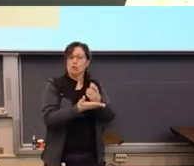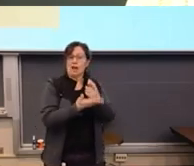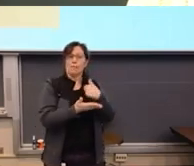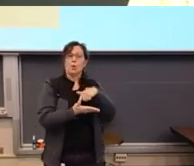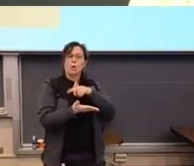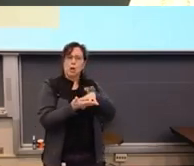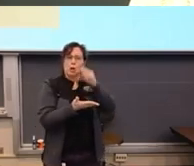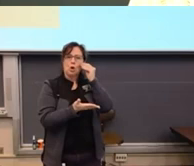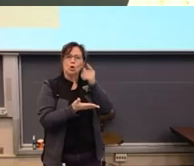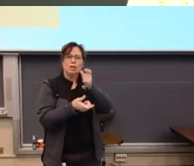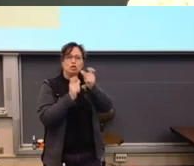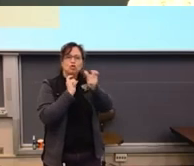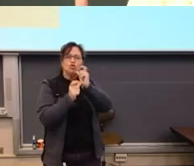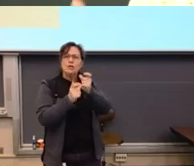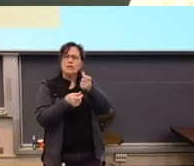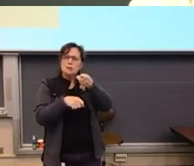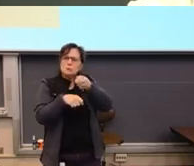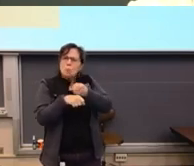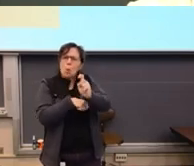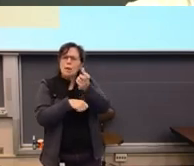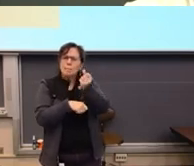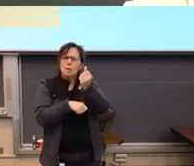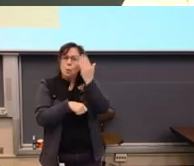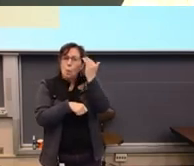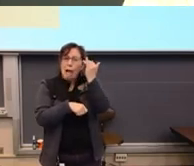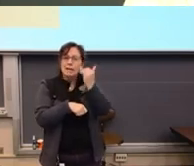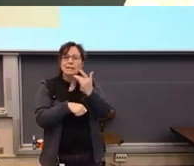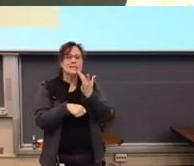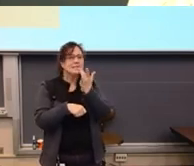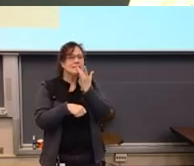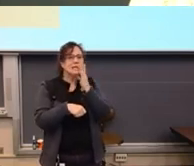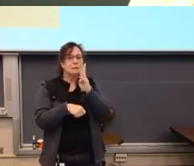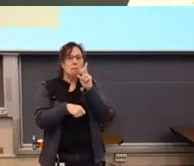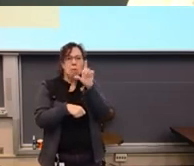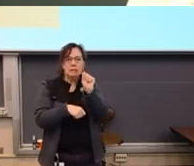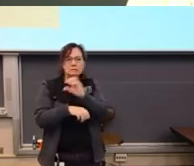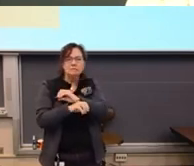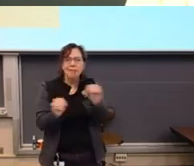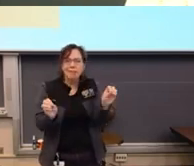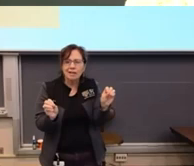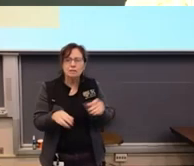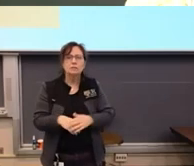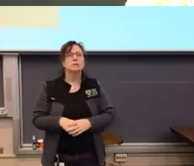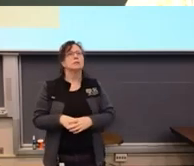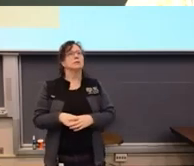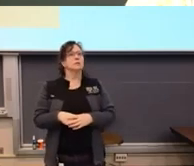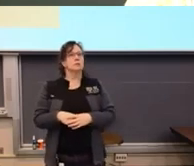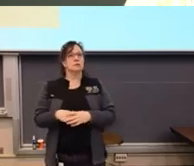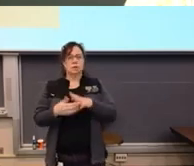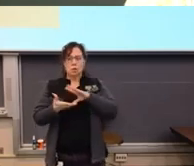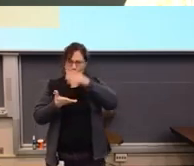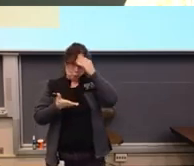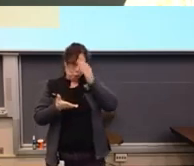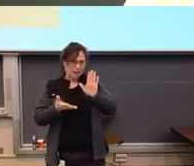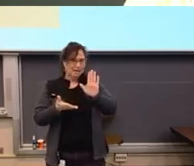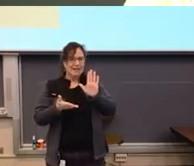knew why he was drinking spoiled milk. He had no taste buds. We knew why, we learned, okay,